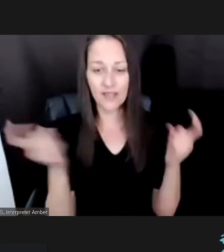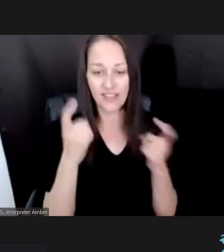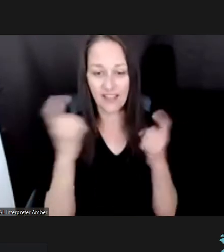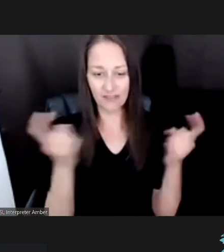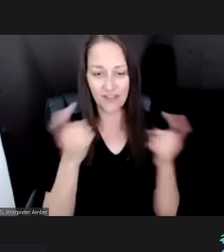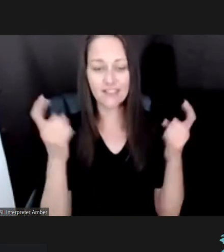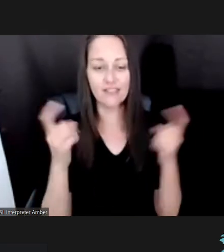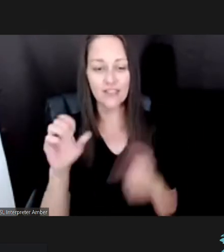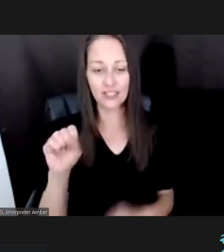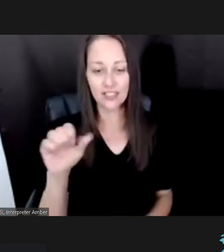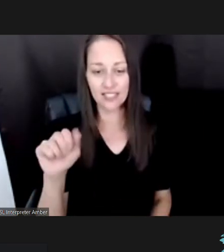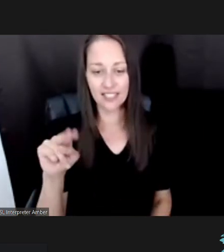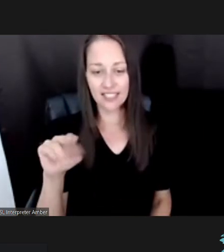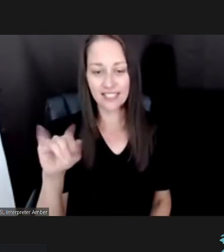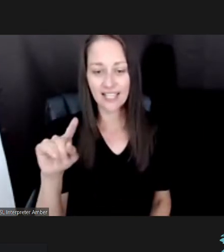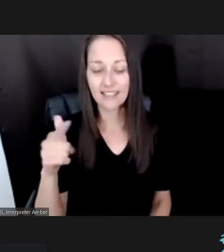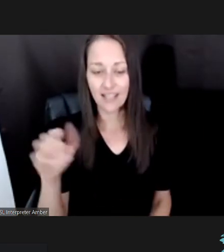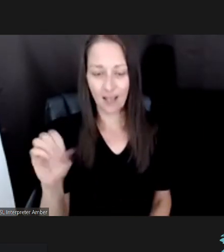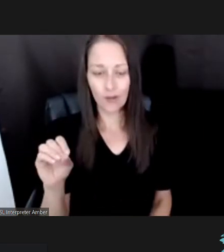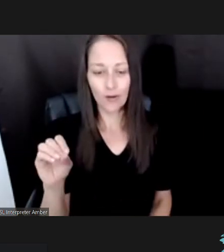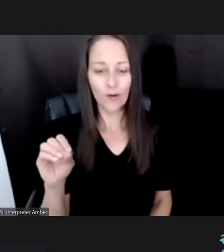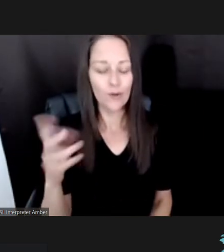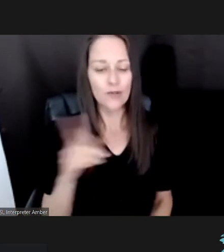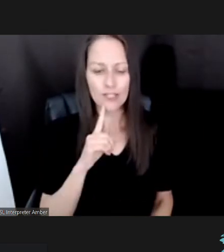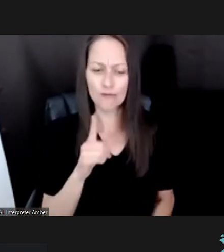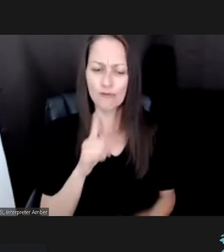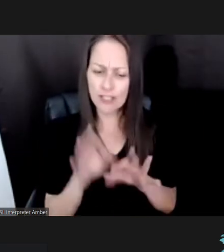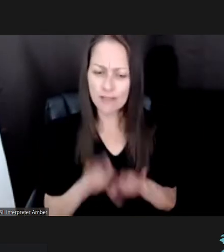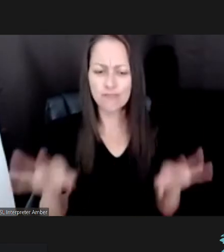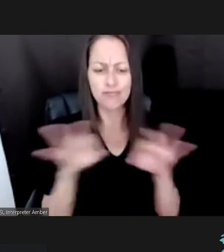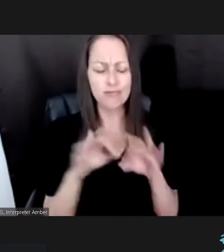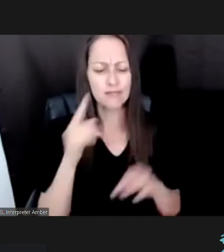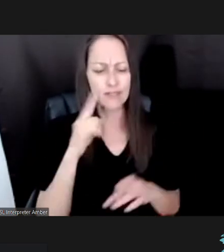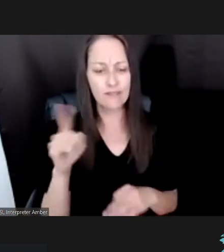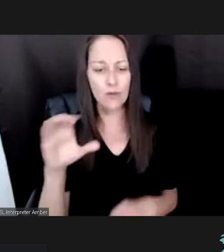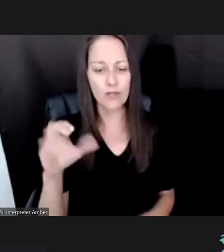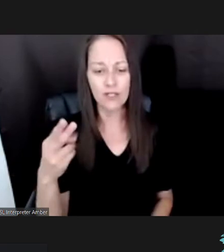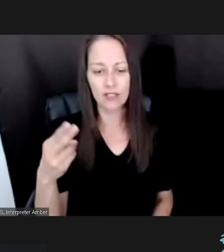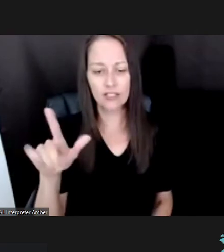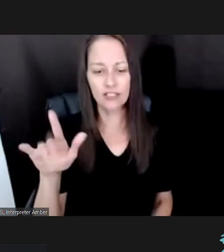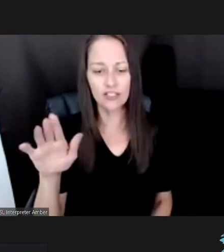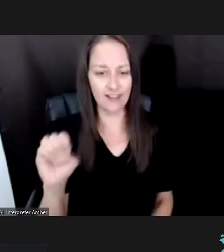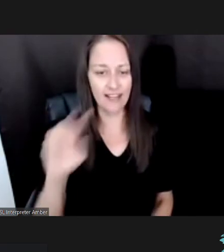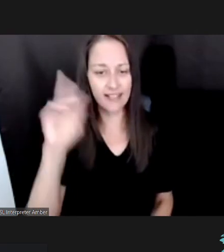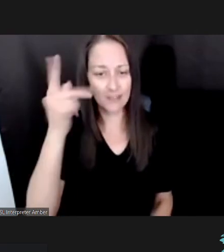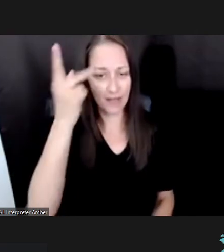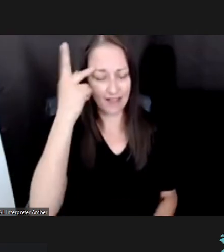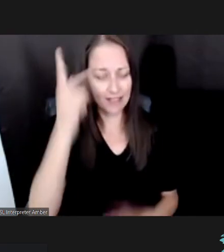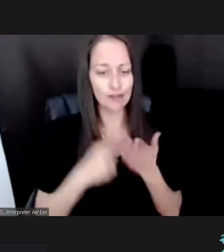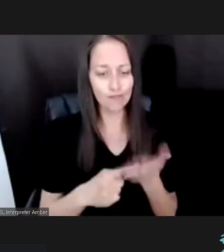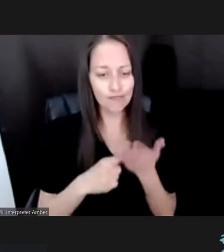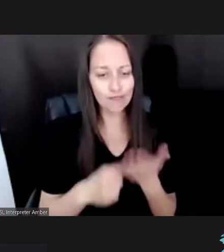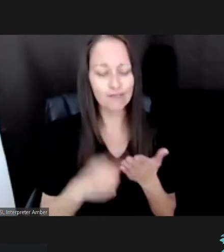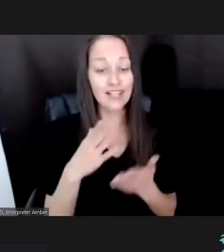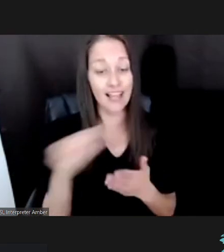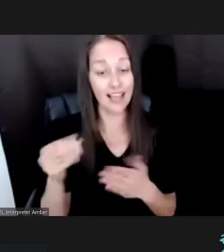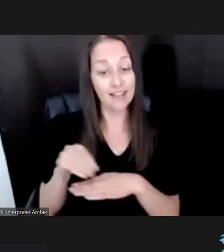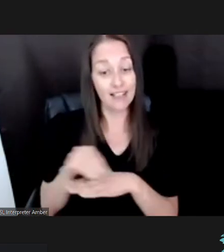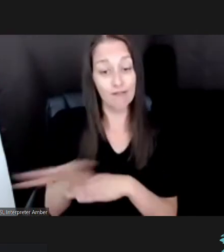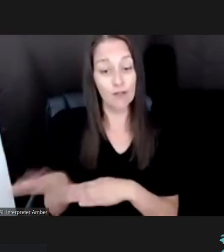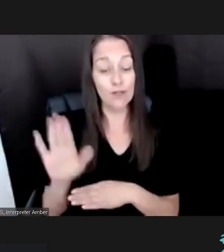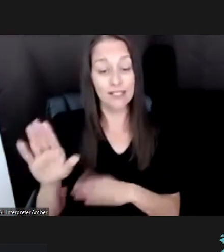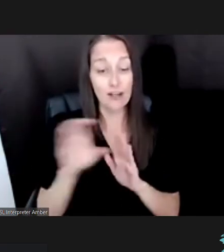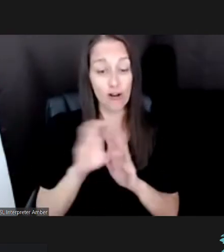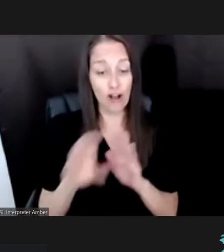the arts and culture central to Chile's political discourse and even influencing the constitution. In the conversation between